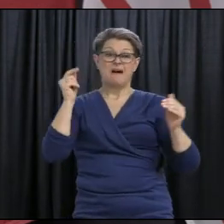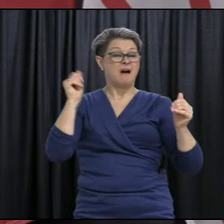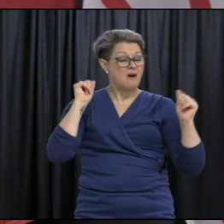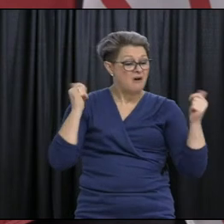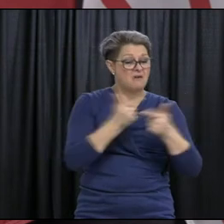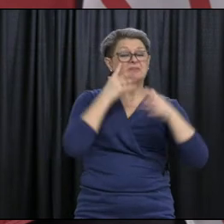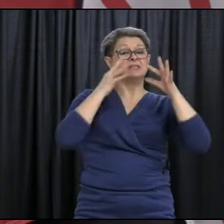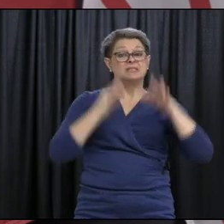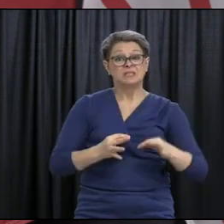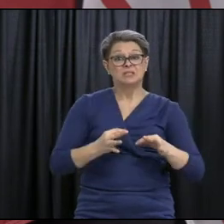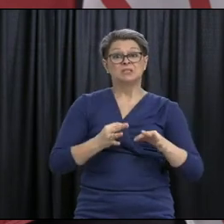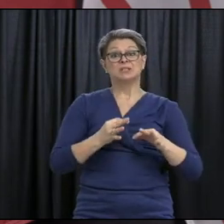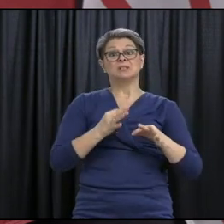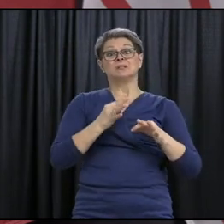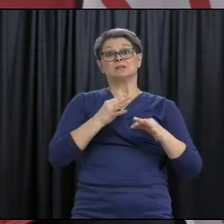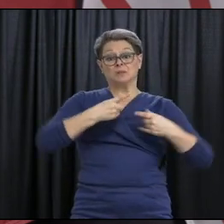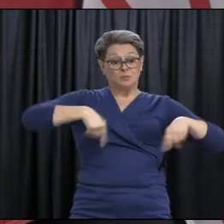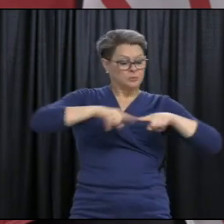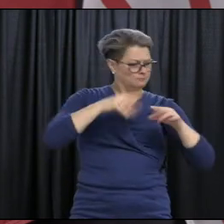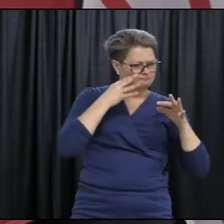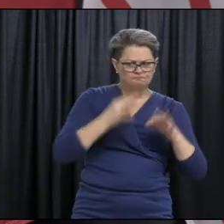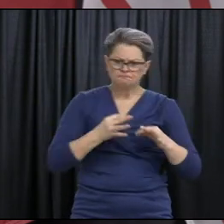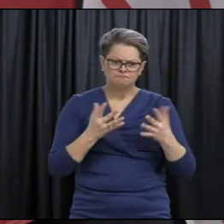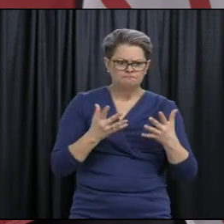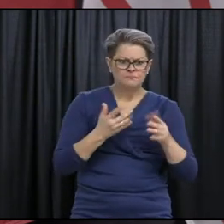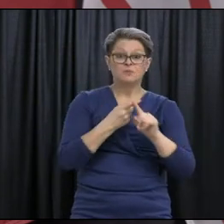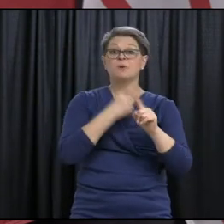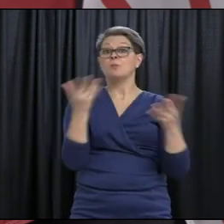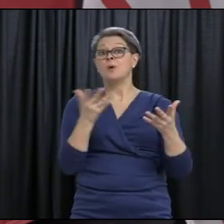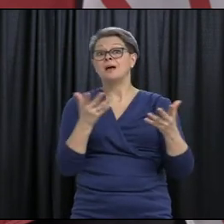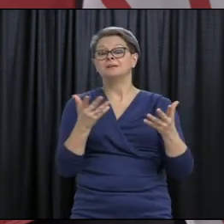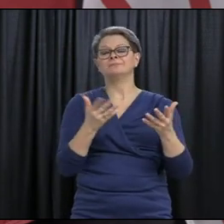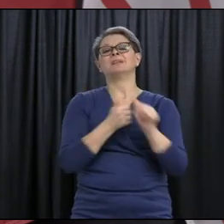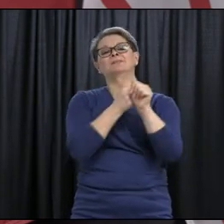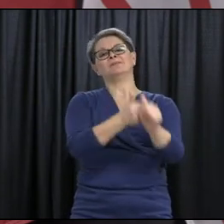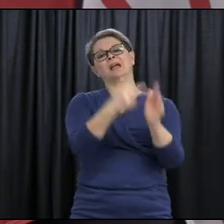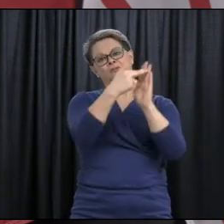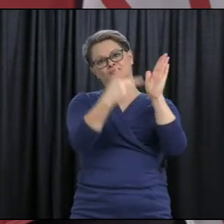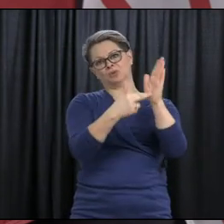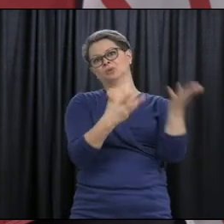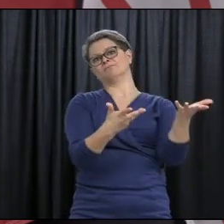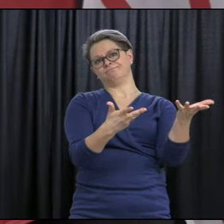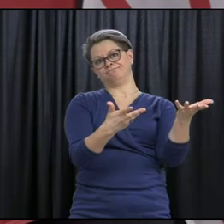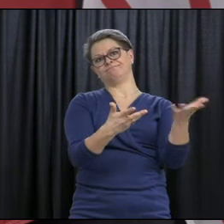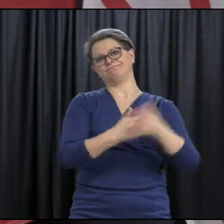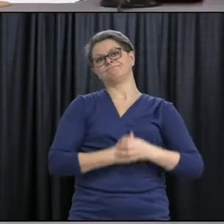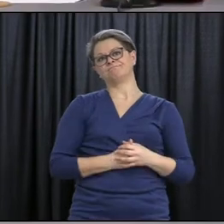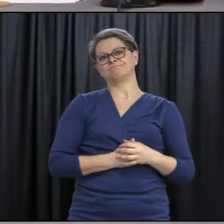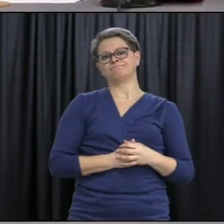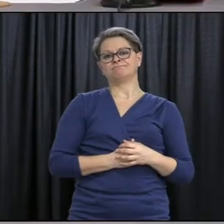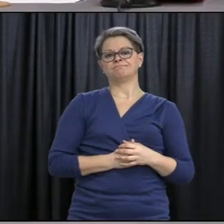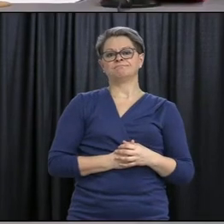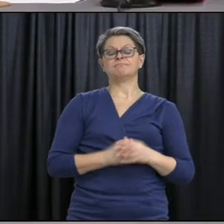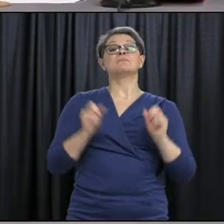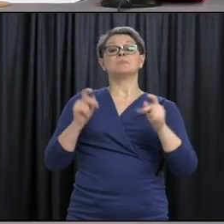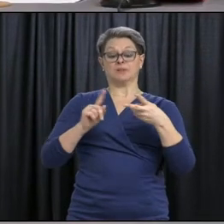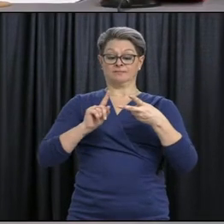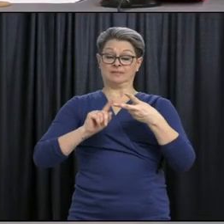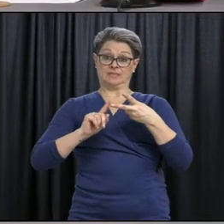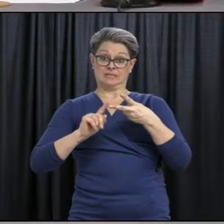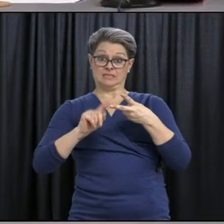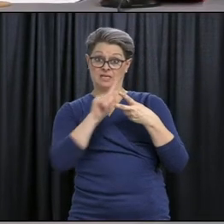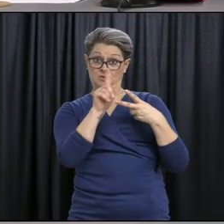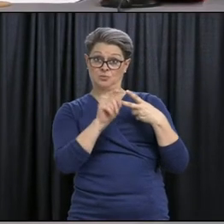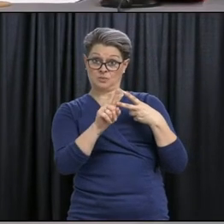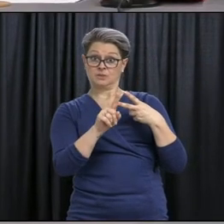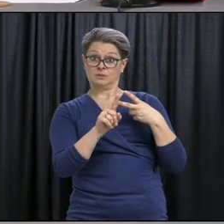consultation with and based on the guidance from public health. Okay, and just the second question for you then